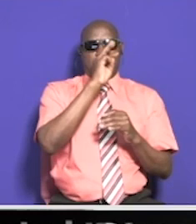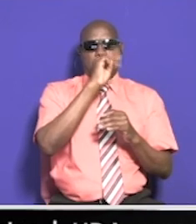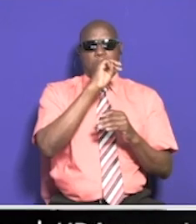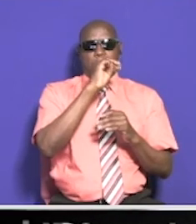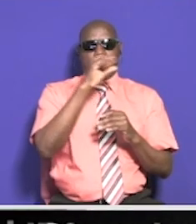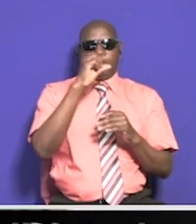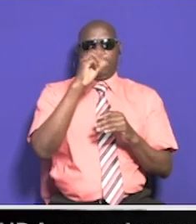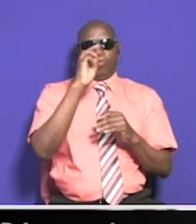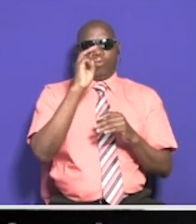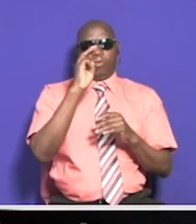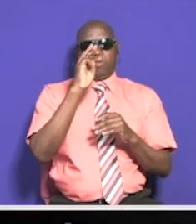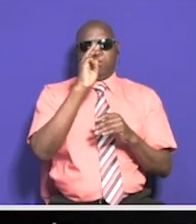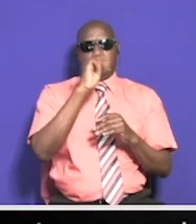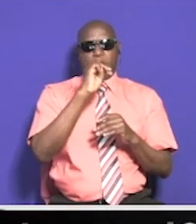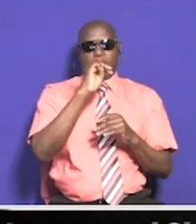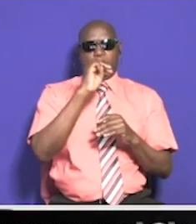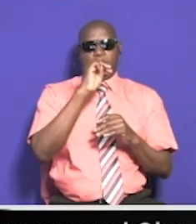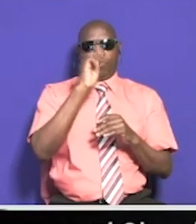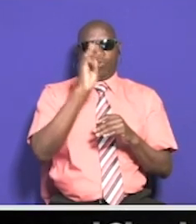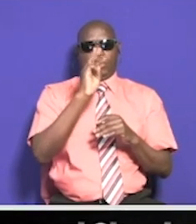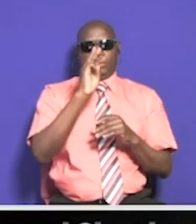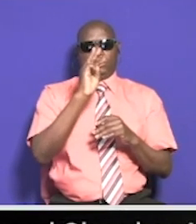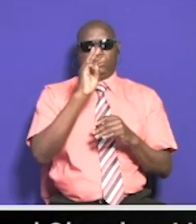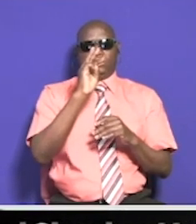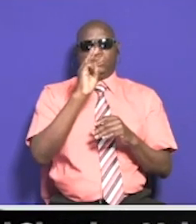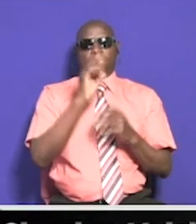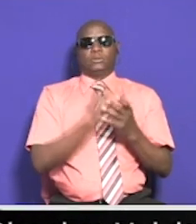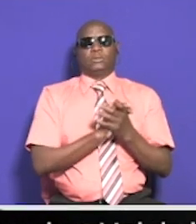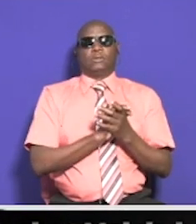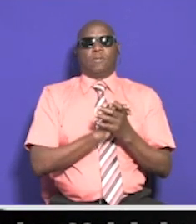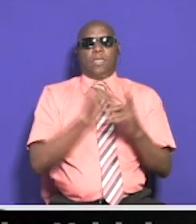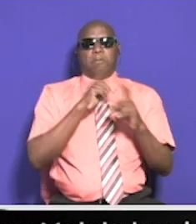with additional dumping, it has gone up. I do not know the exact